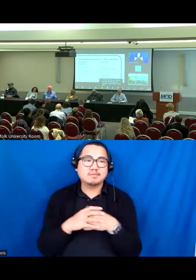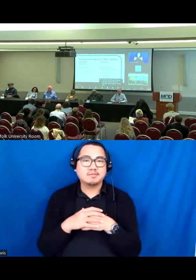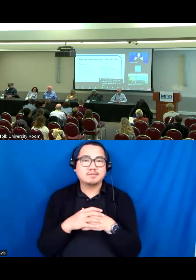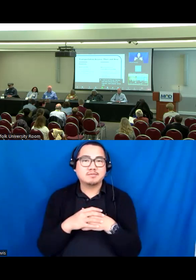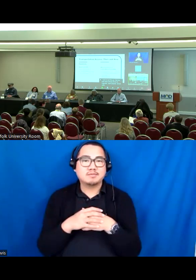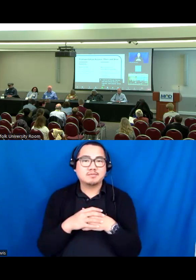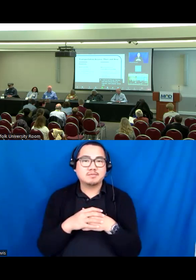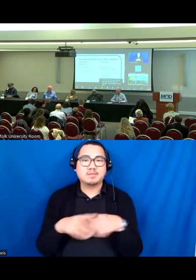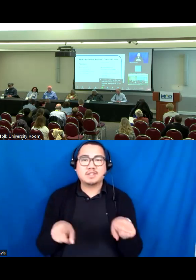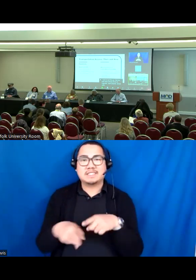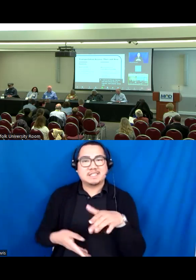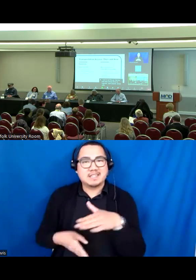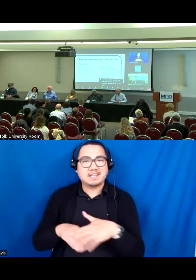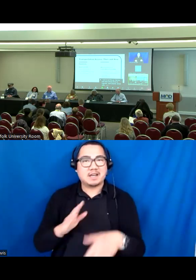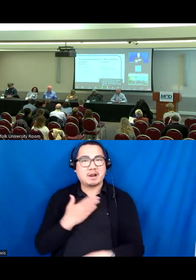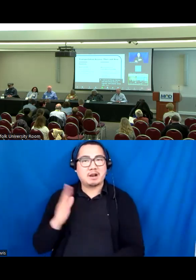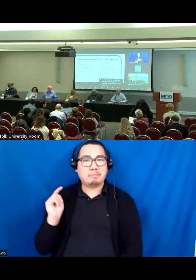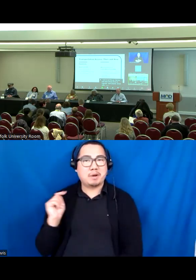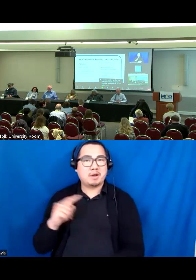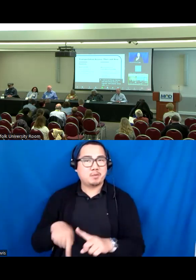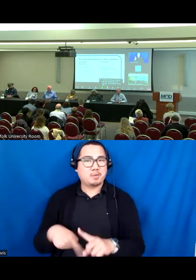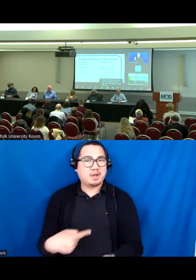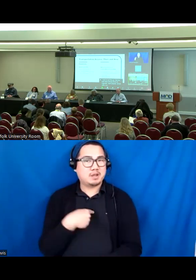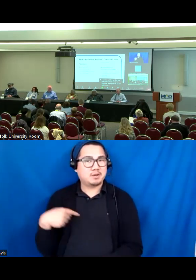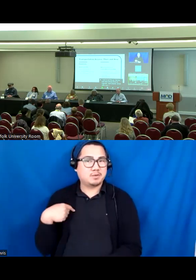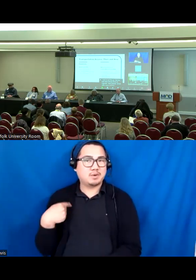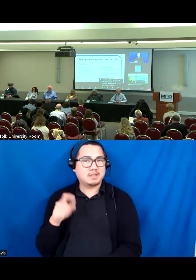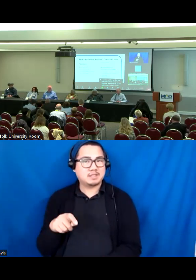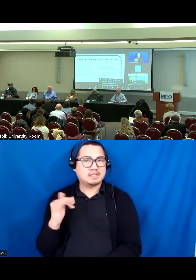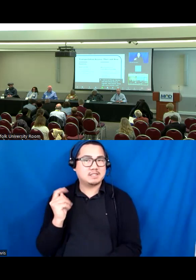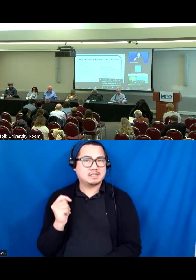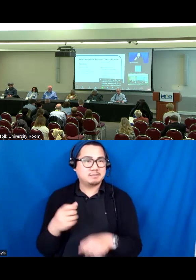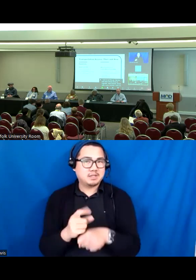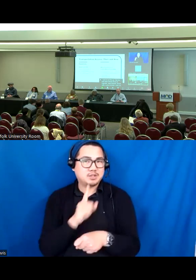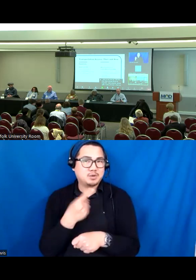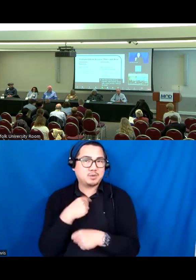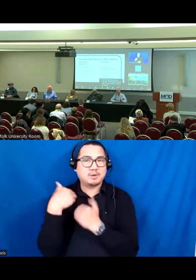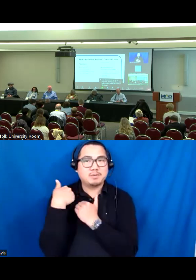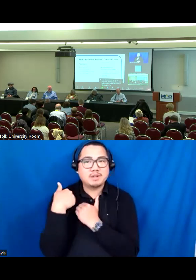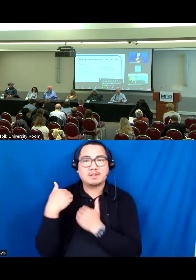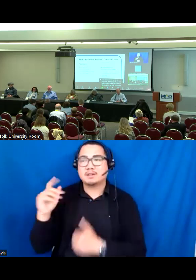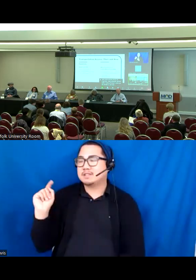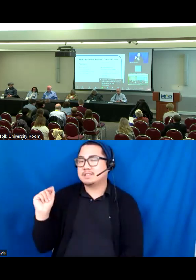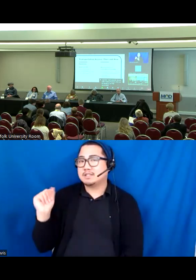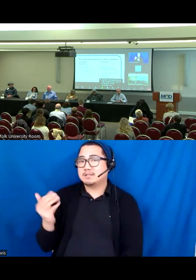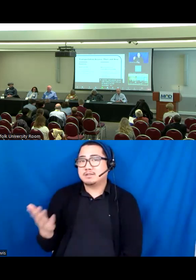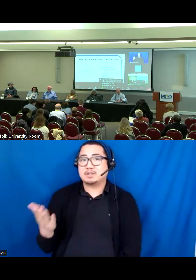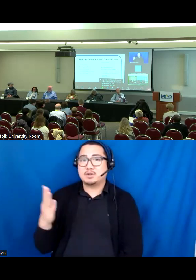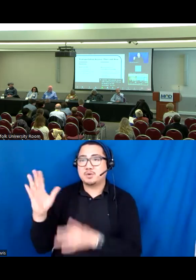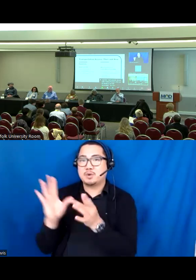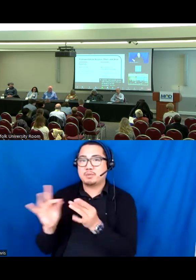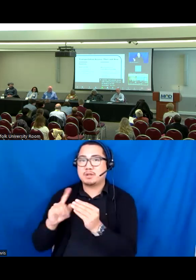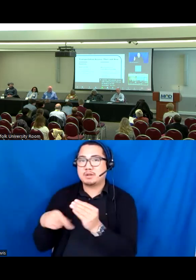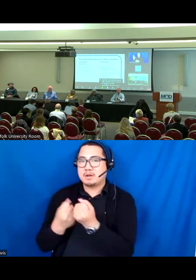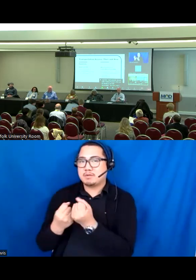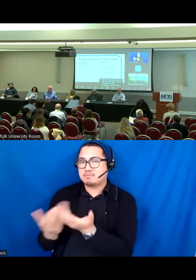kicking the butt to all of us when we needed us, to hold us accountable. And Tara, what's your message on